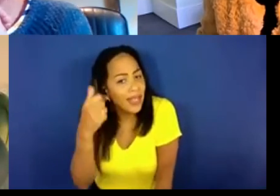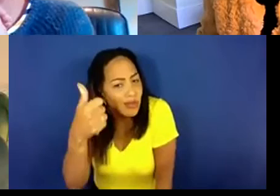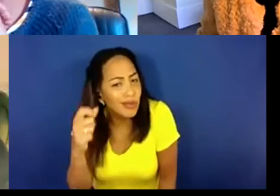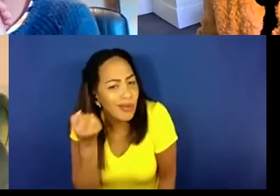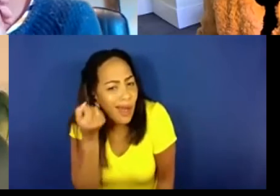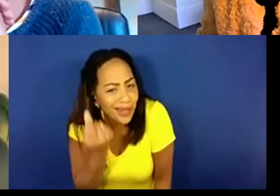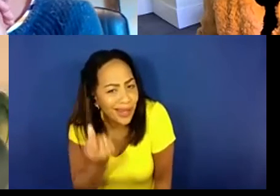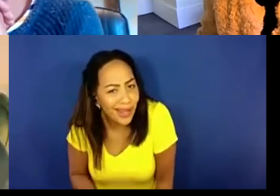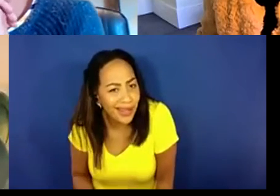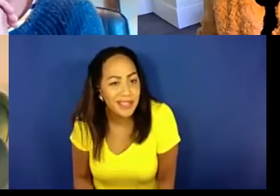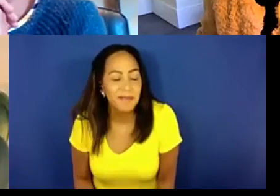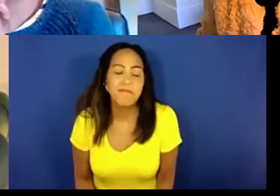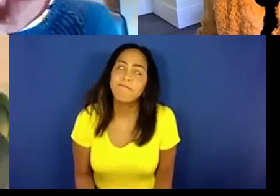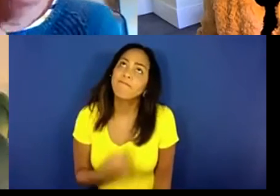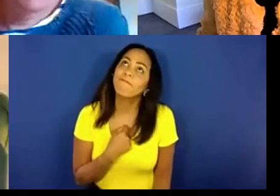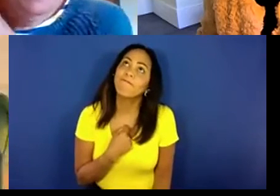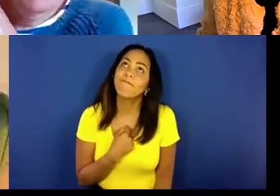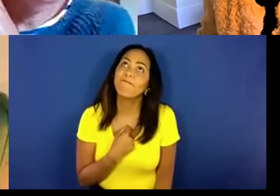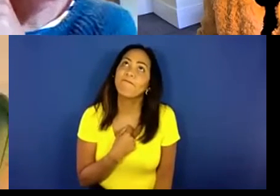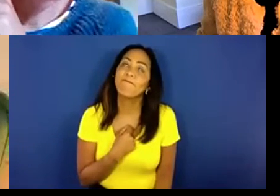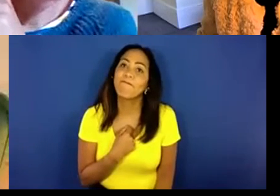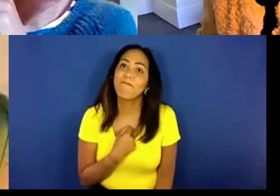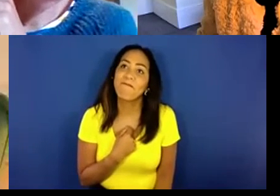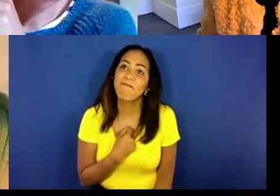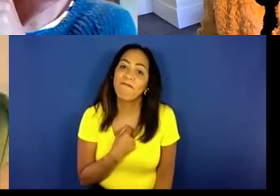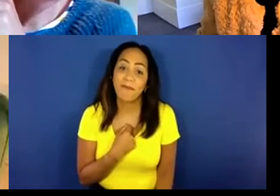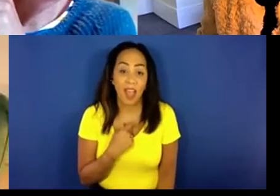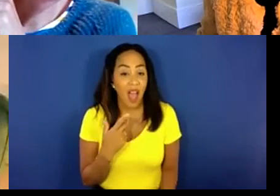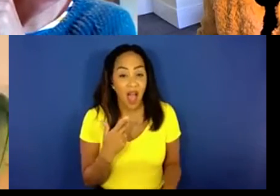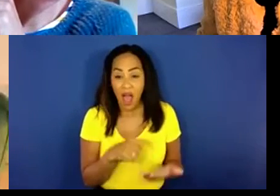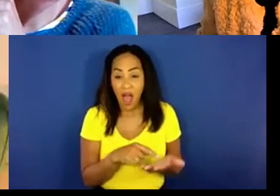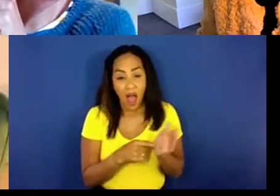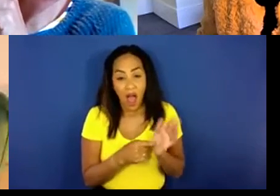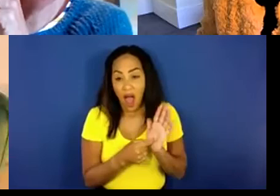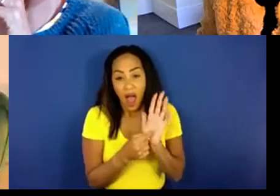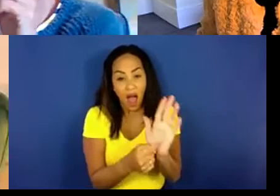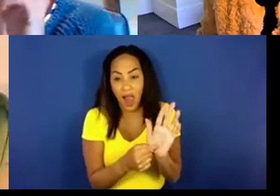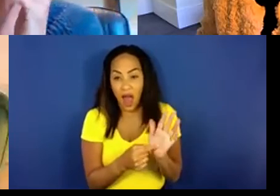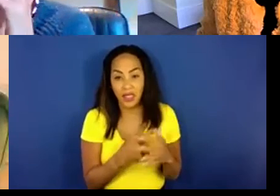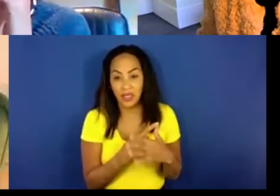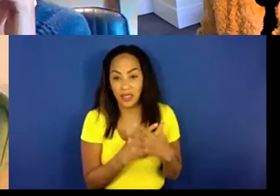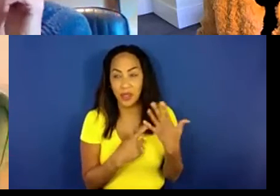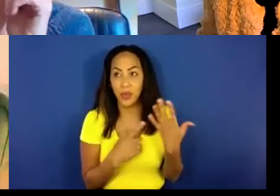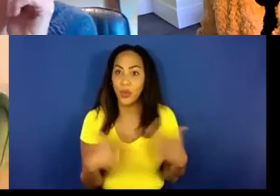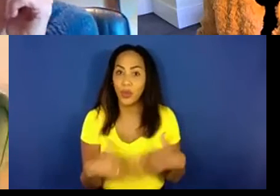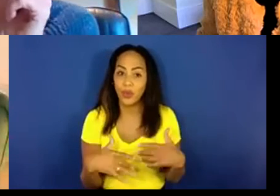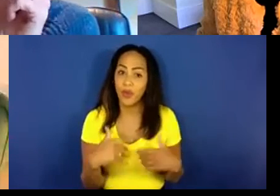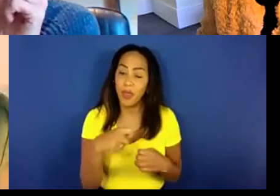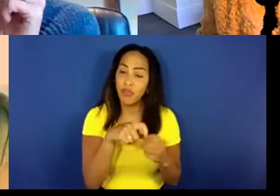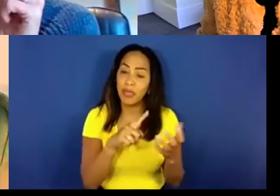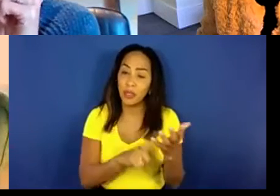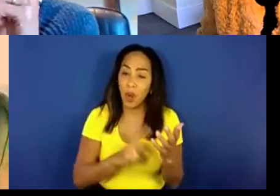The thing for me about this, really, in terms of highlights, there's a number of really important things for us at the Bristol Older People's Forum. Firstly,